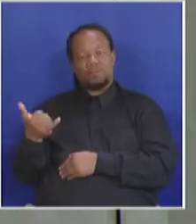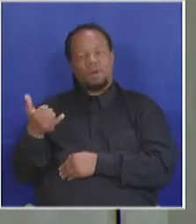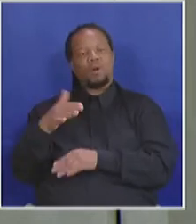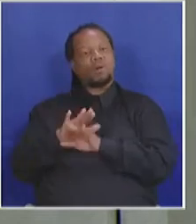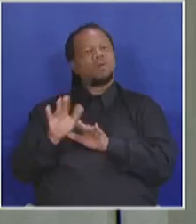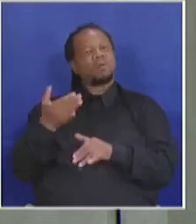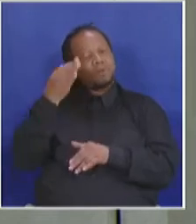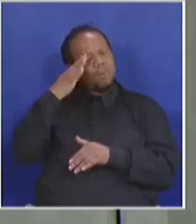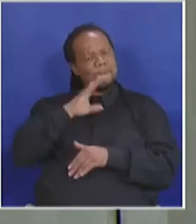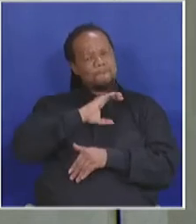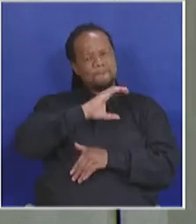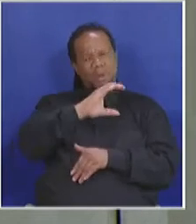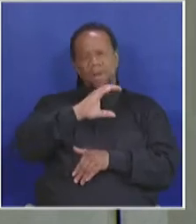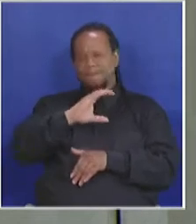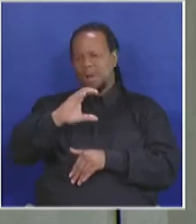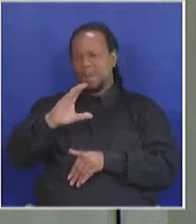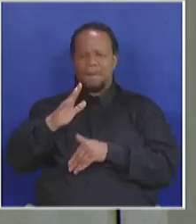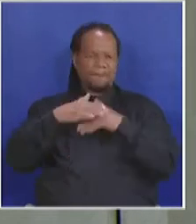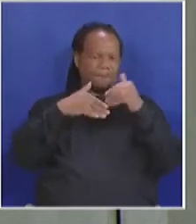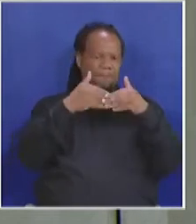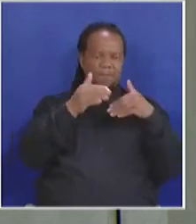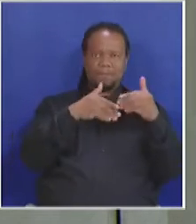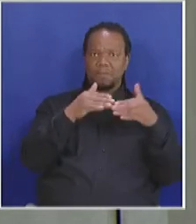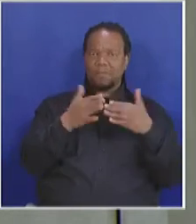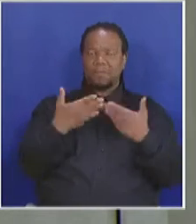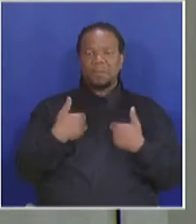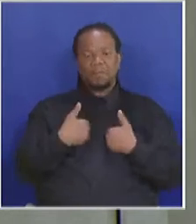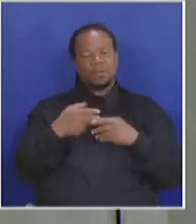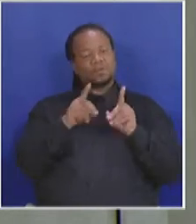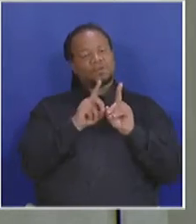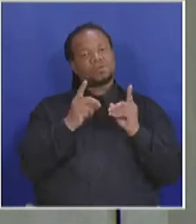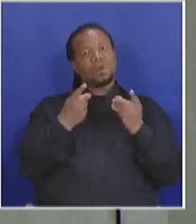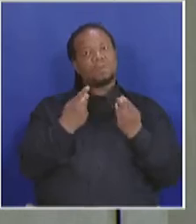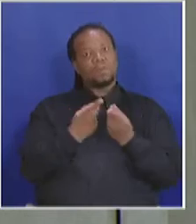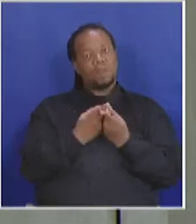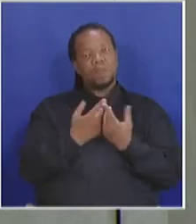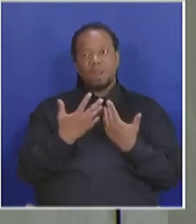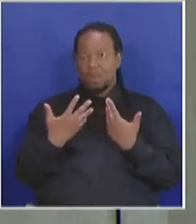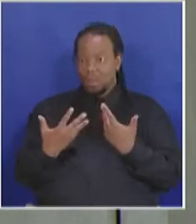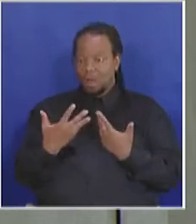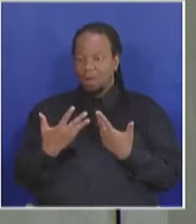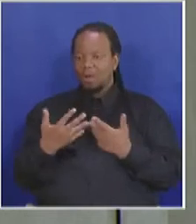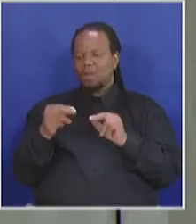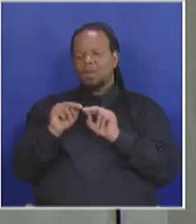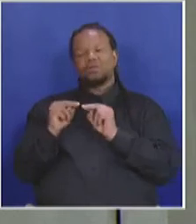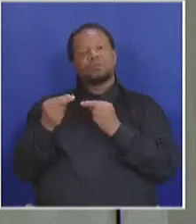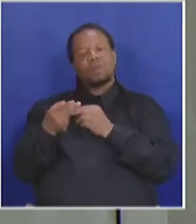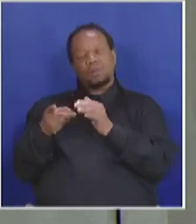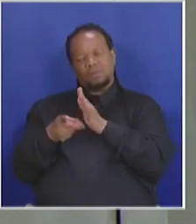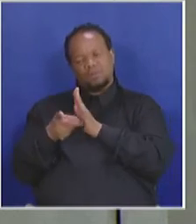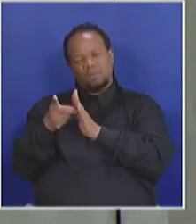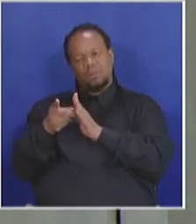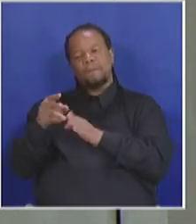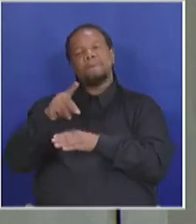country's economy. Our department is currently developing the National Airports Development Plan. The aim of this